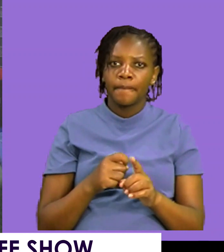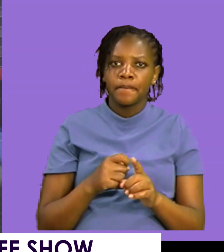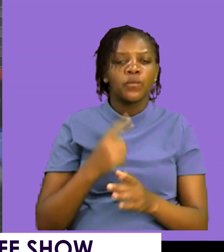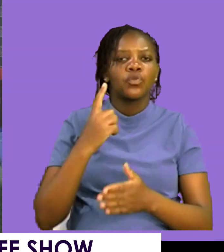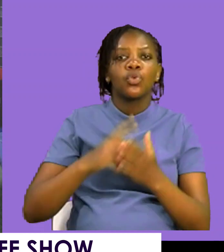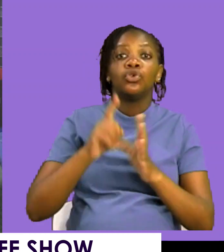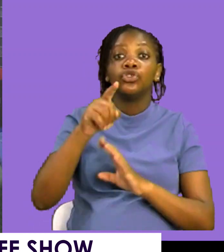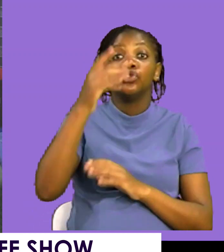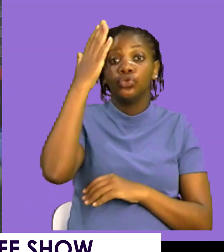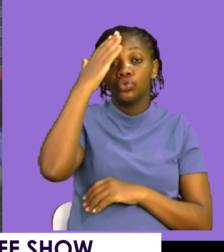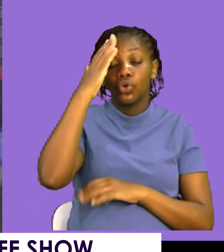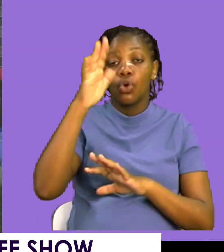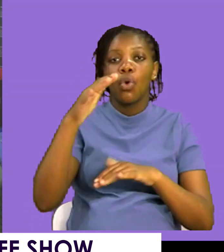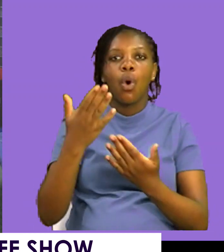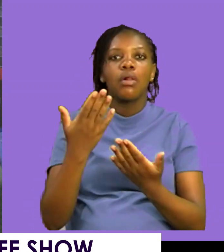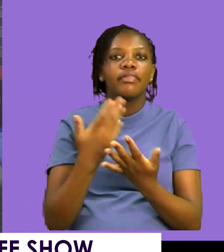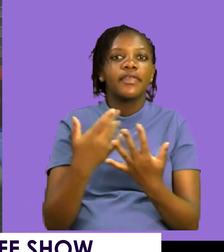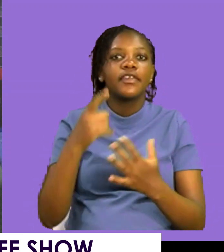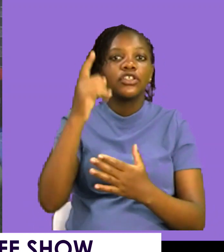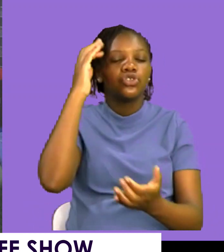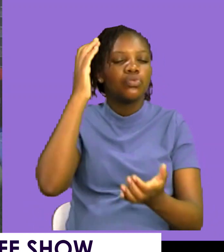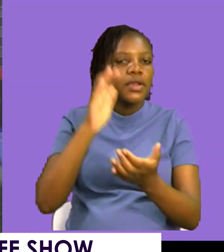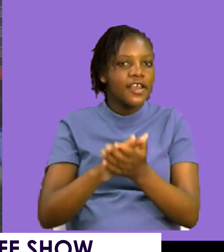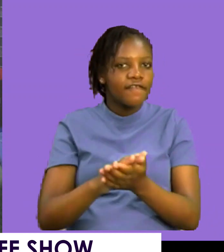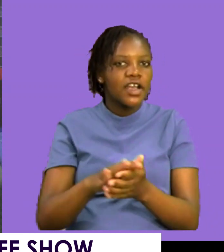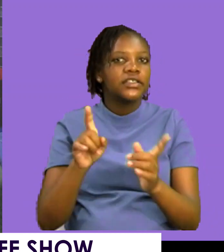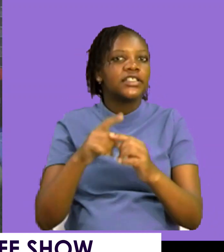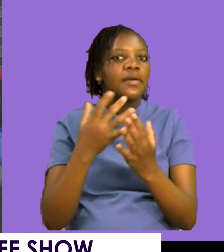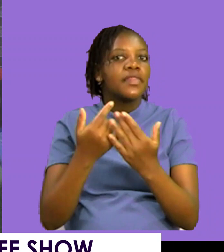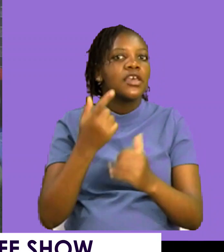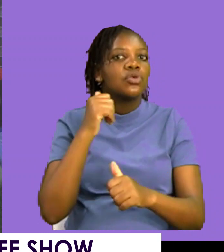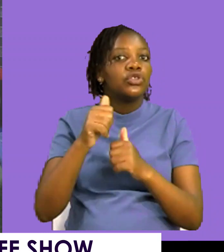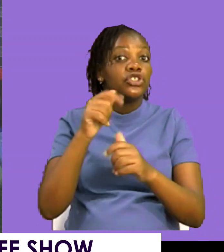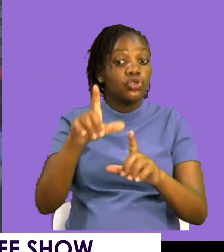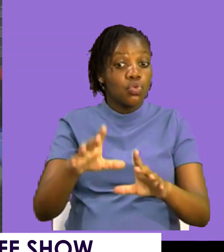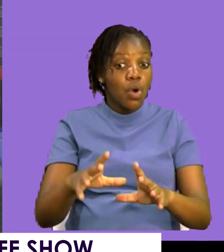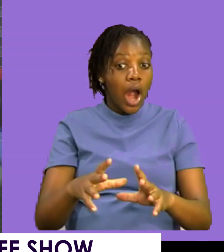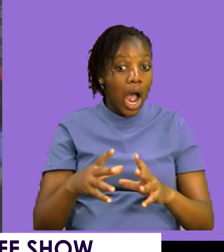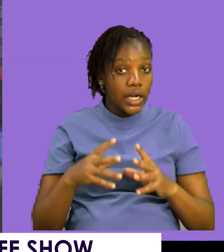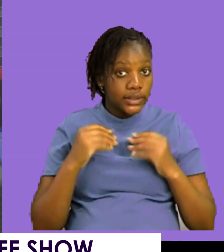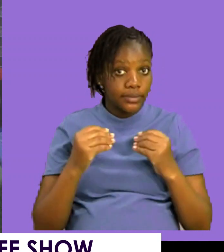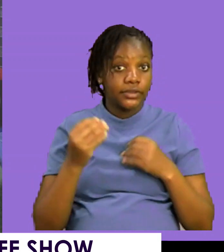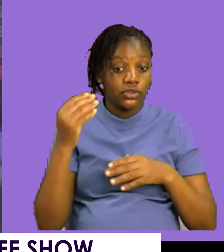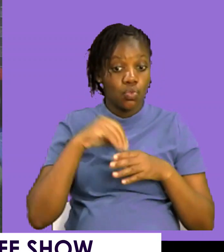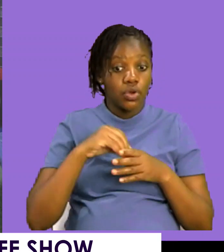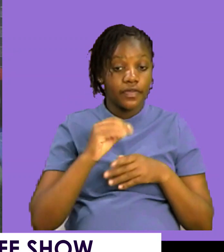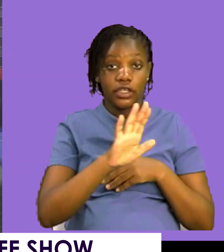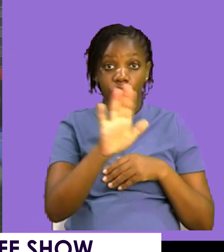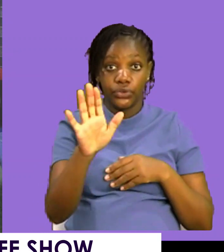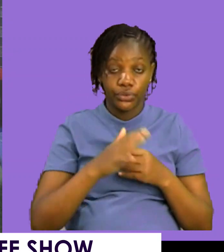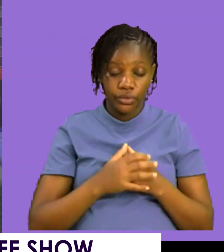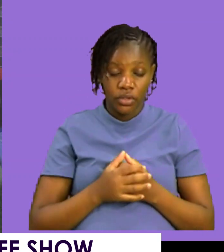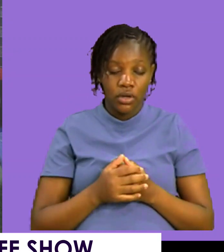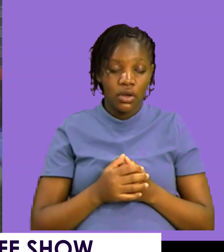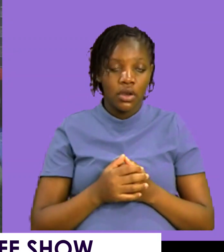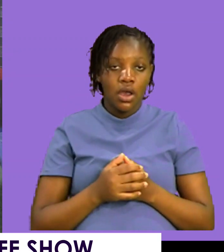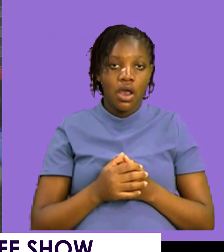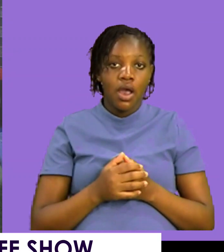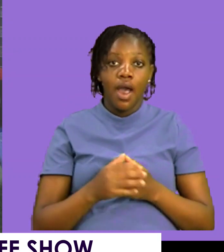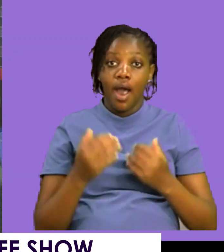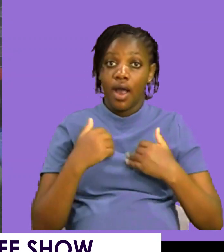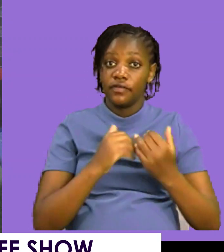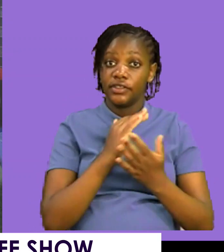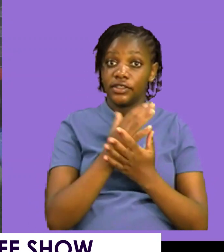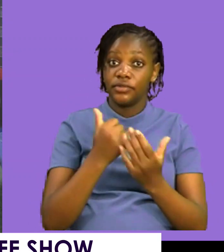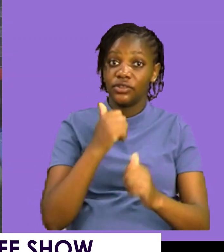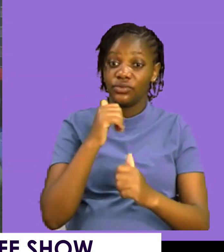consumption, the things that you've consumed and allowed to get into. There are many things you don't allow to get on the inside, but there are one